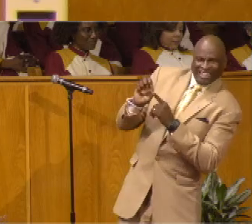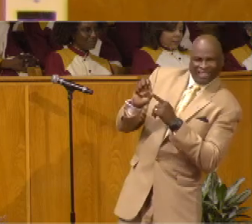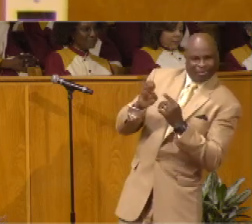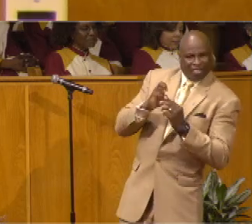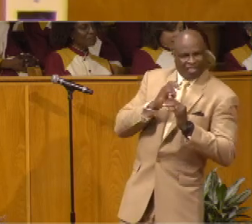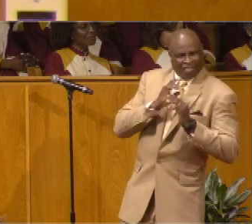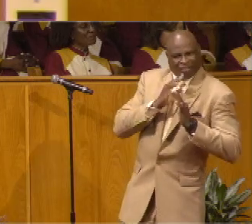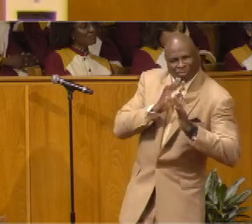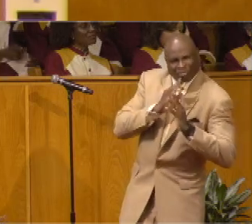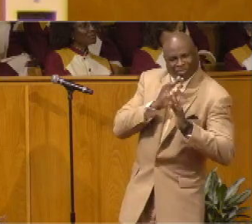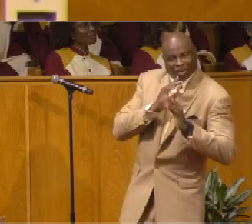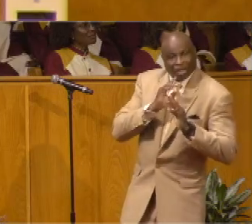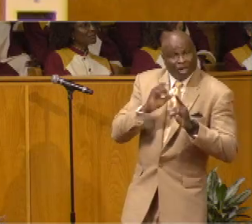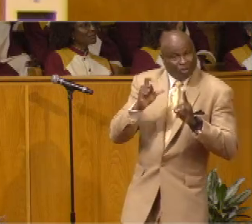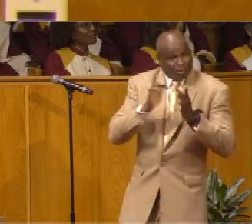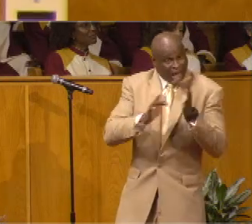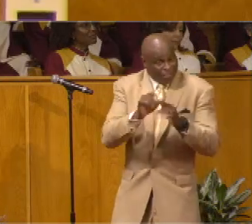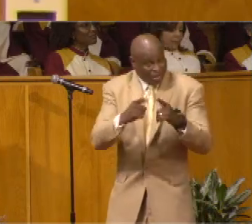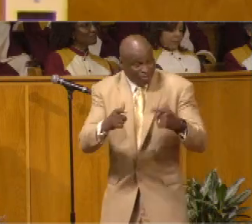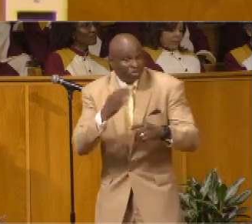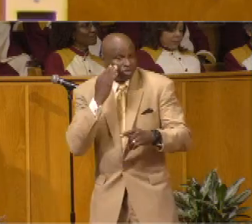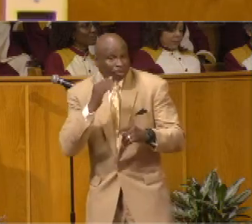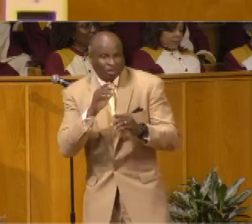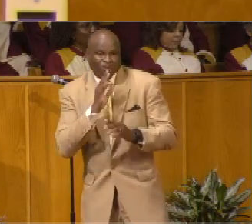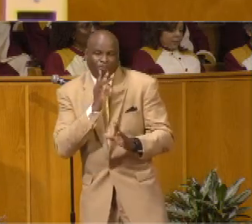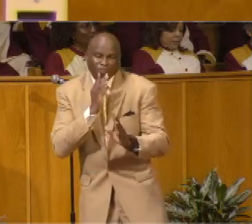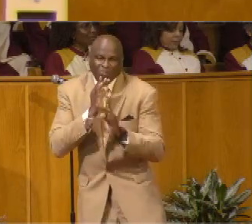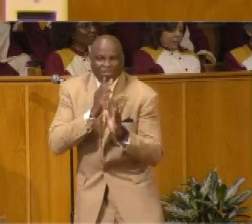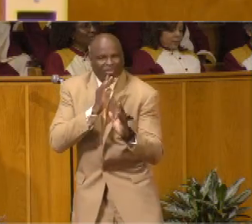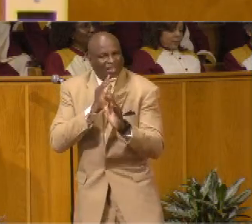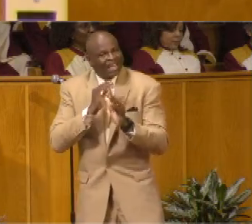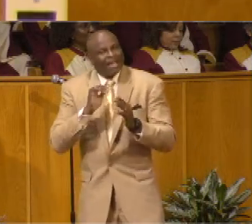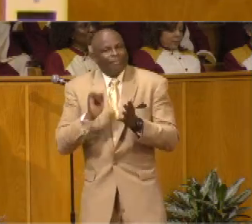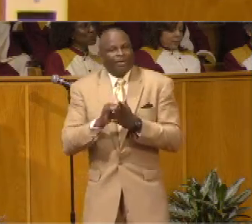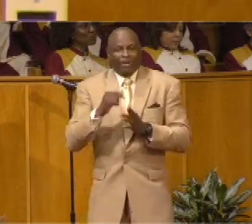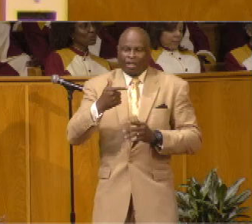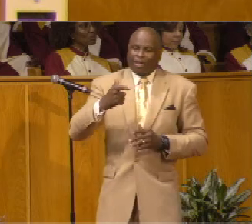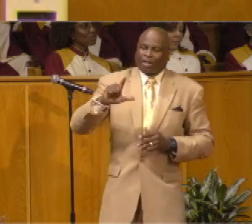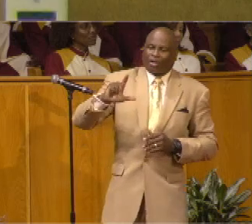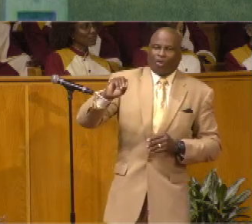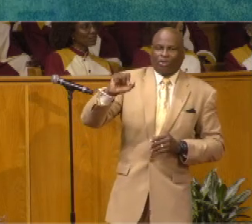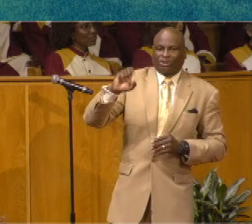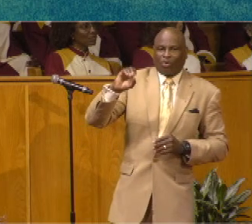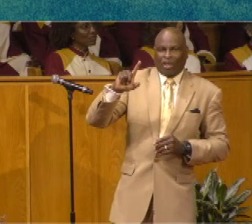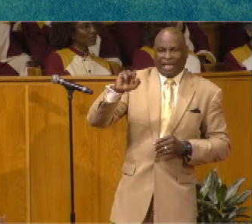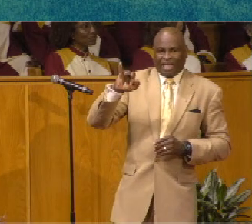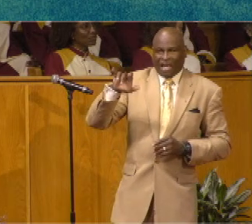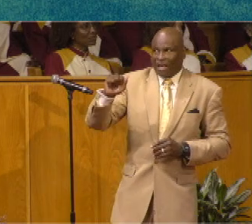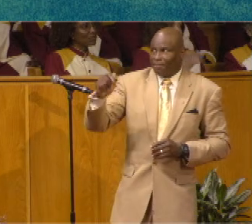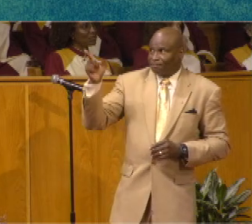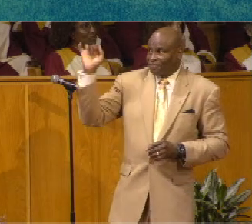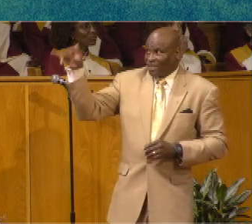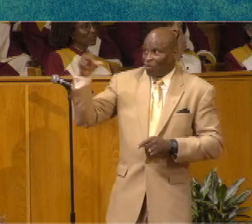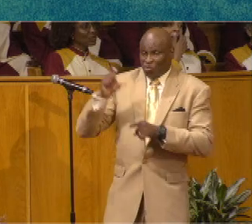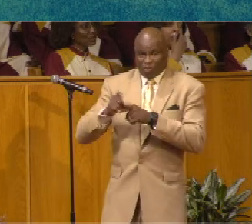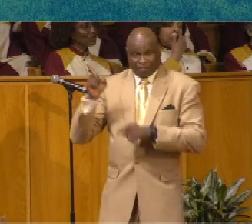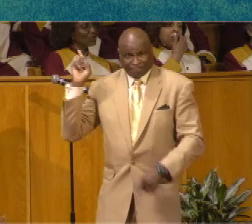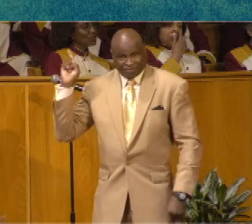The term that's actually used in Bible language, so you know it, for speaking in tongues is glossolalia. Let the church say